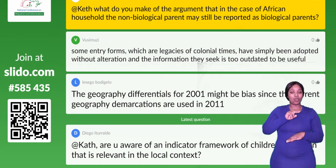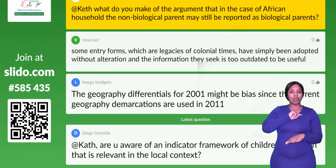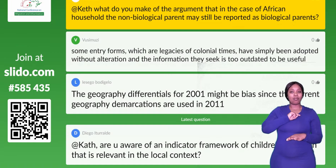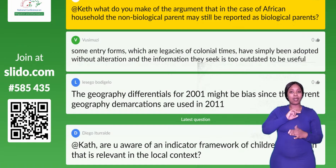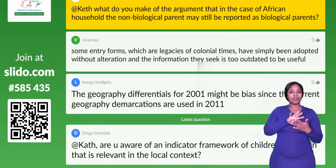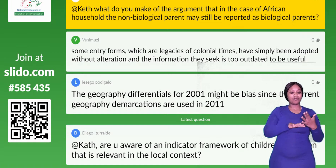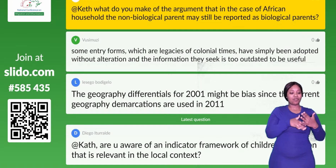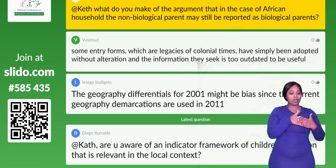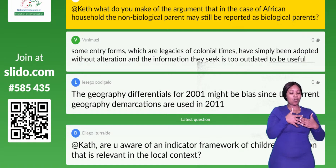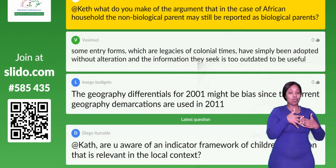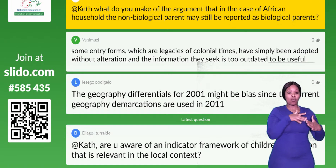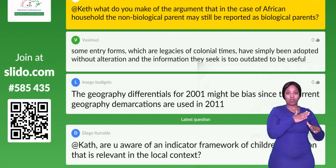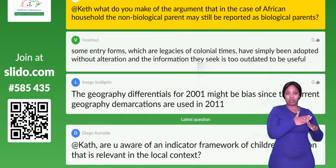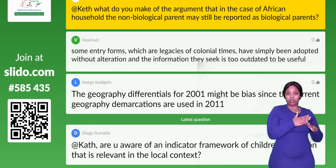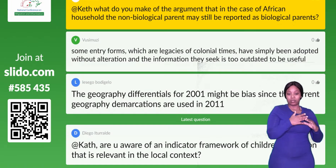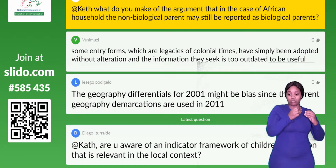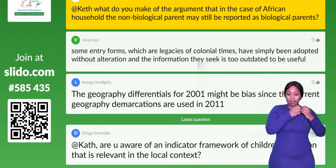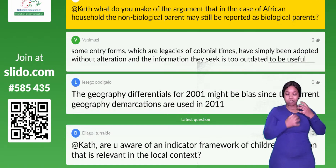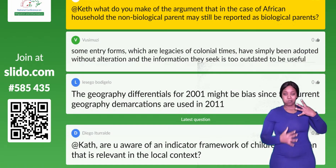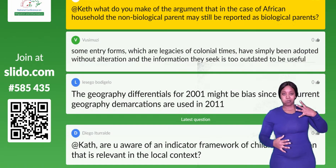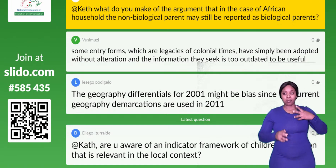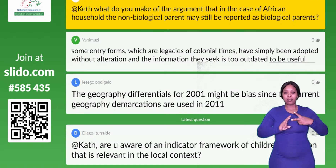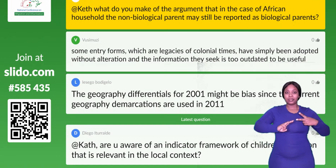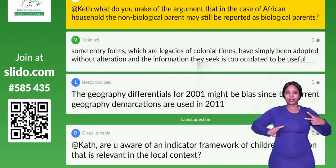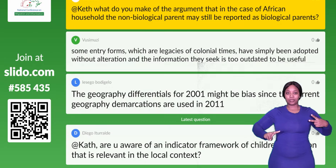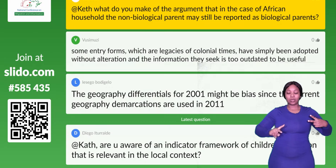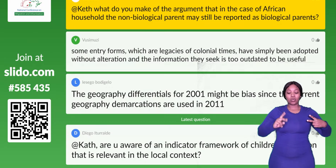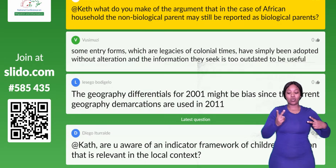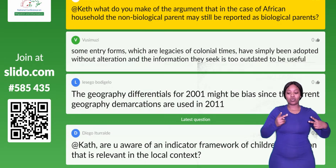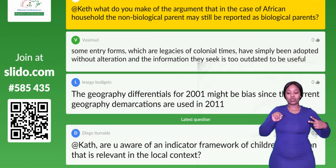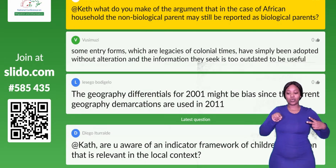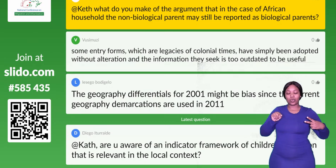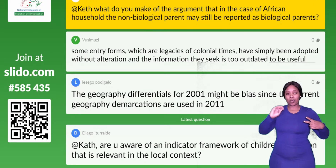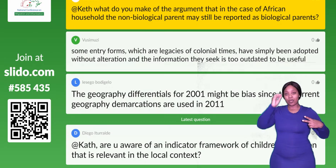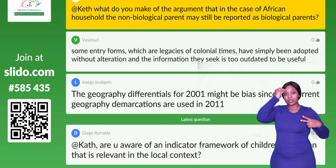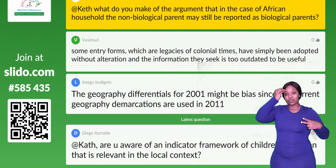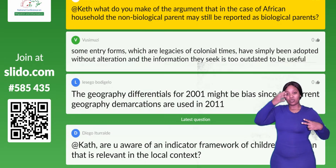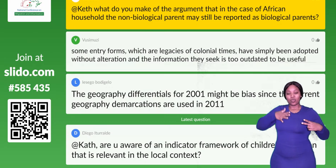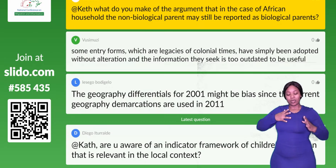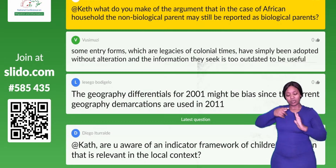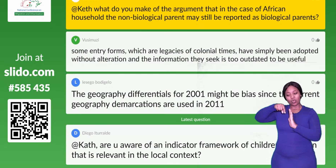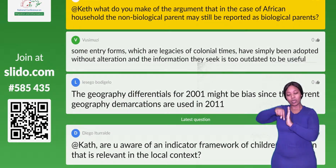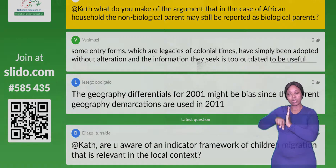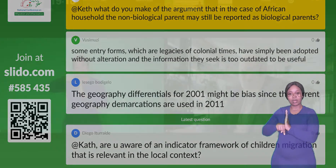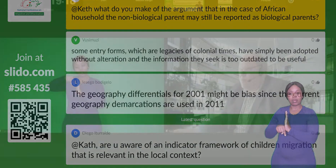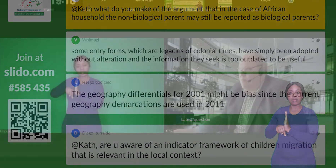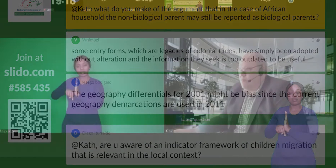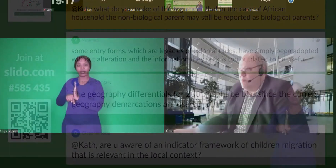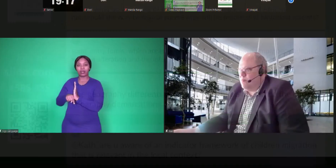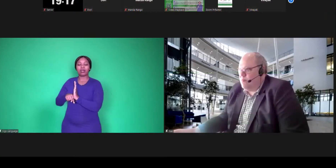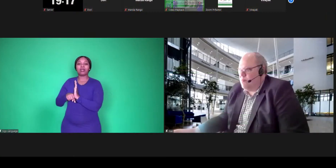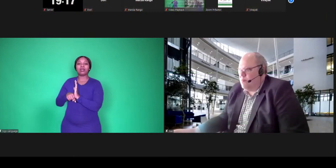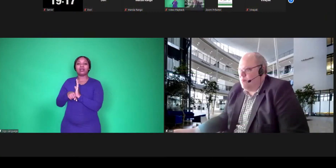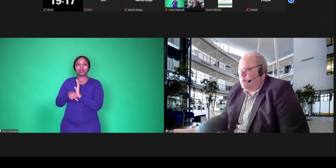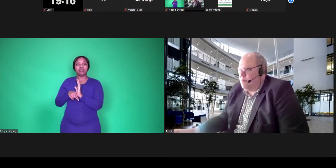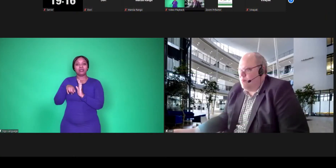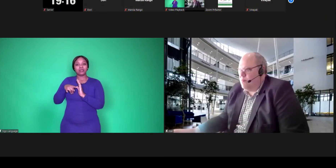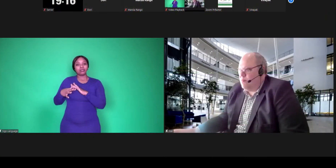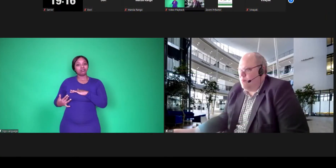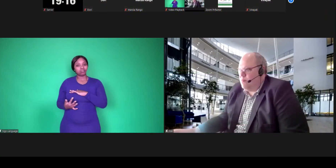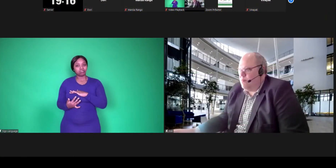frameworks around. I was also interested and want to go more into an